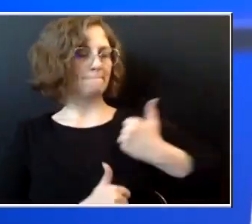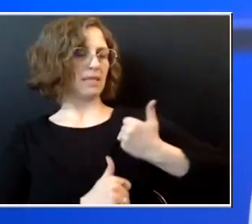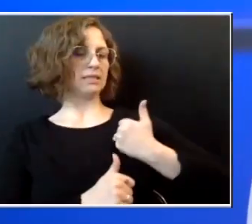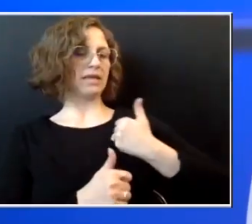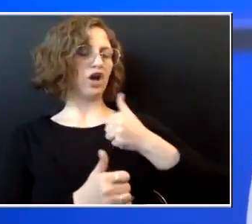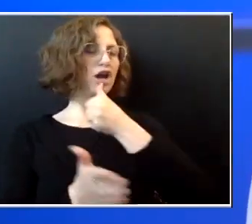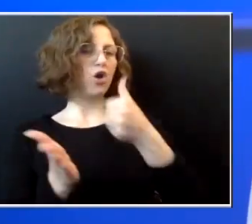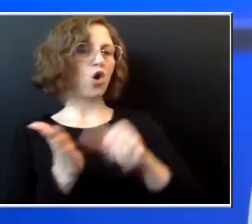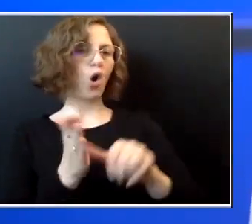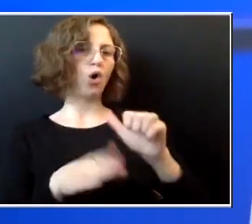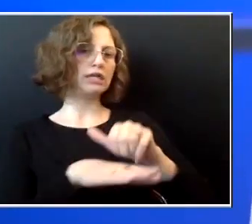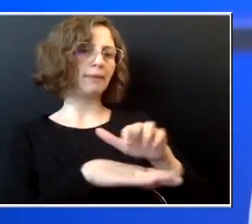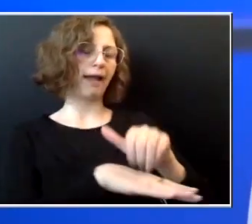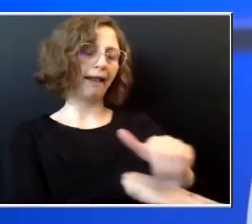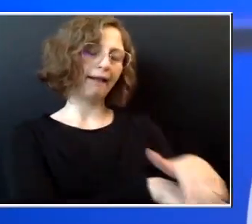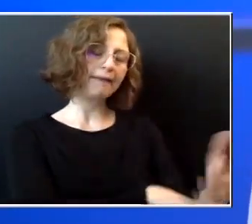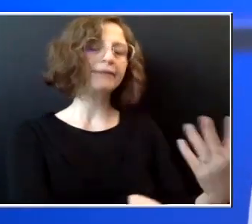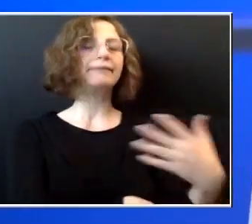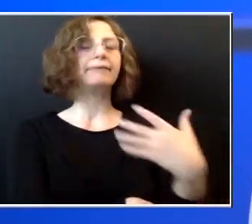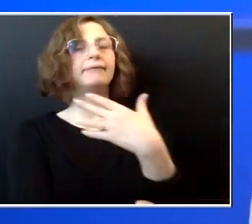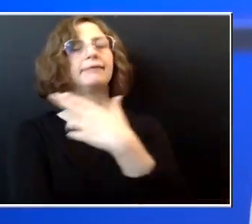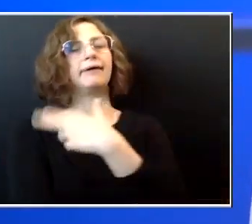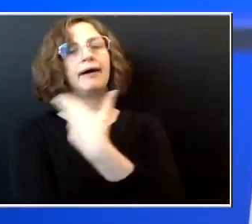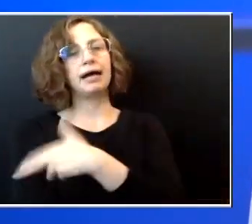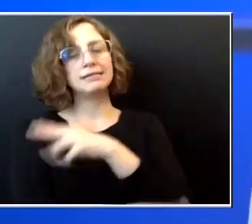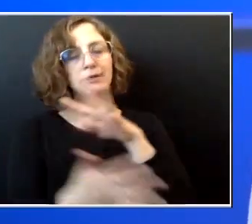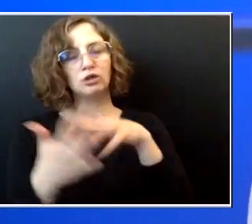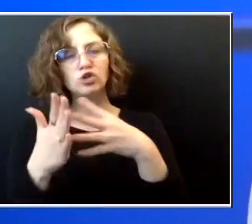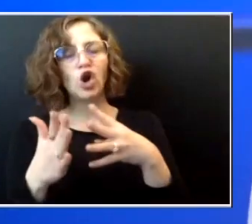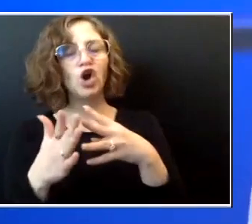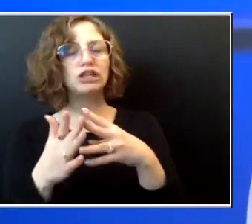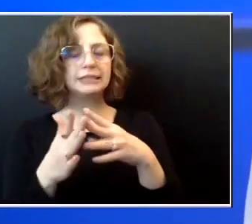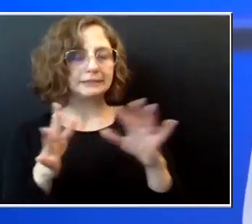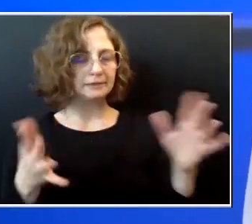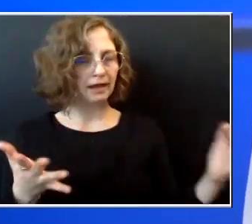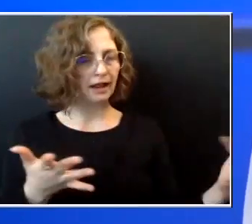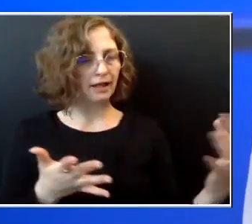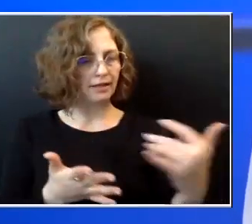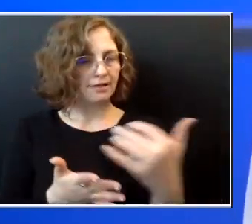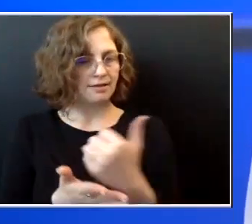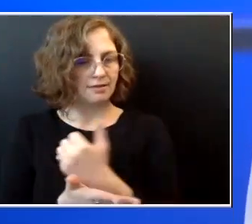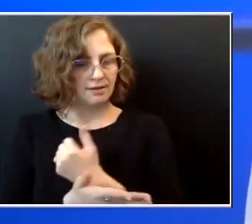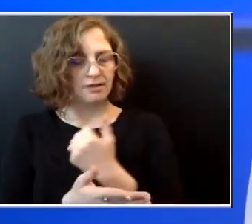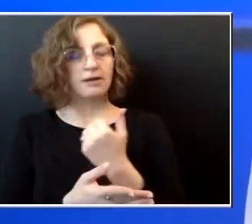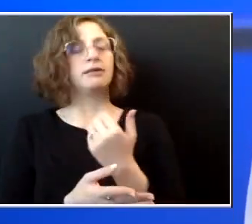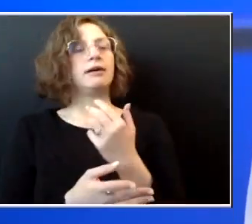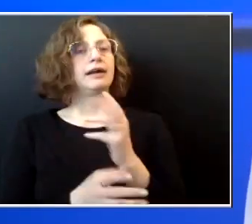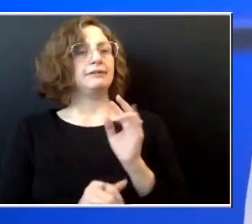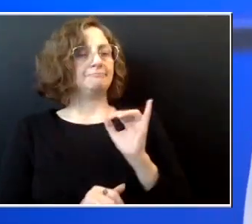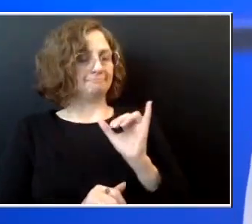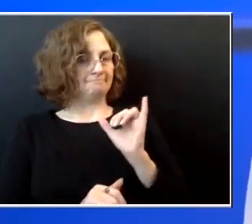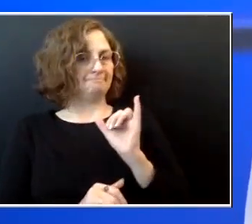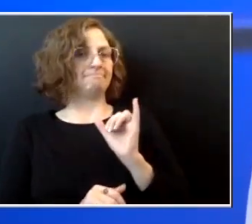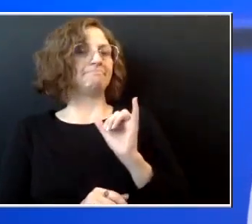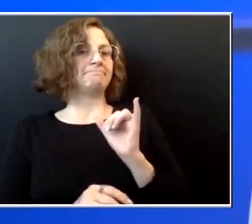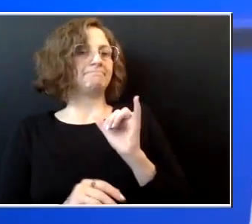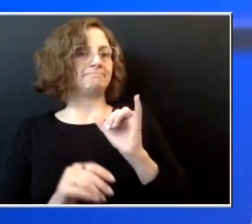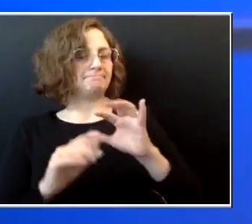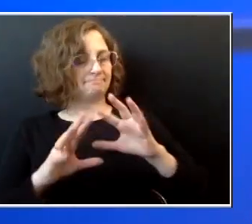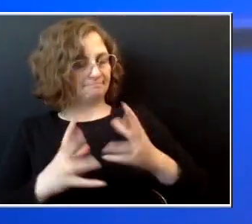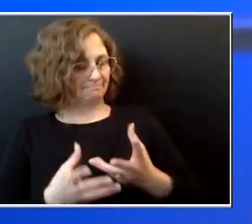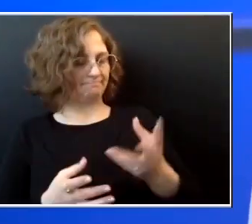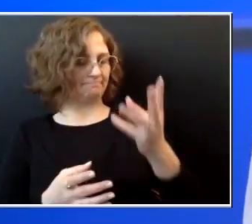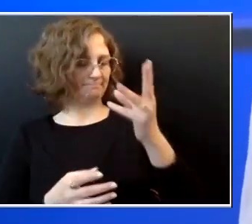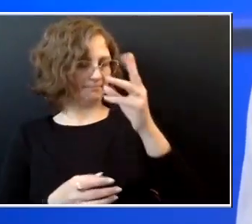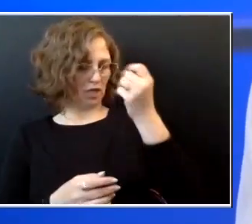hospital charts, and he reconstructed what was probably one of the worst smallpox pandemics to hit the United States. It swept through this